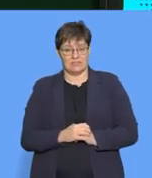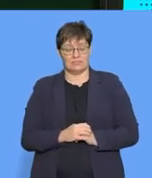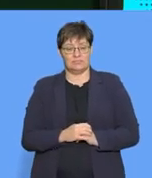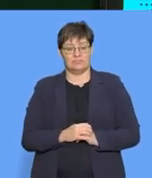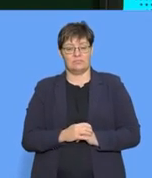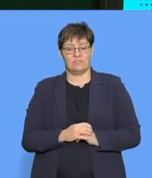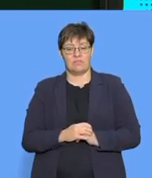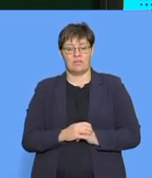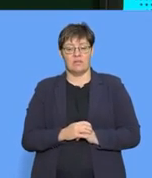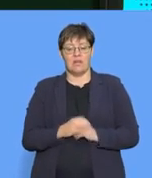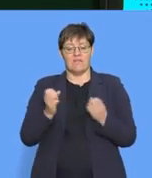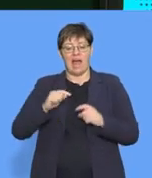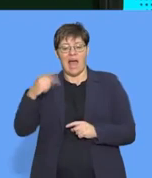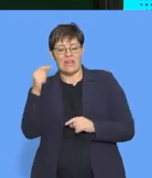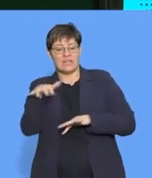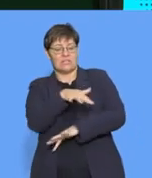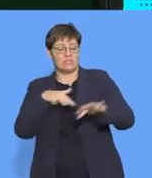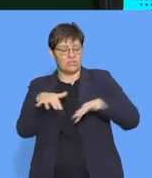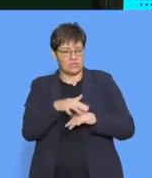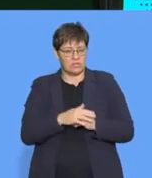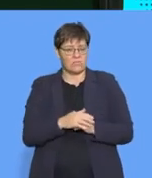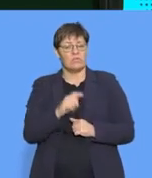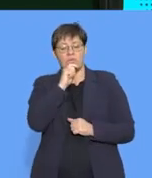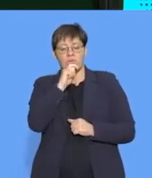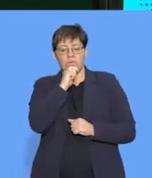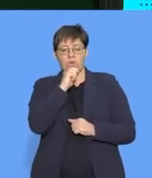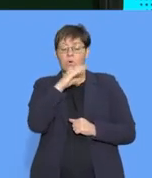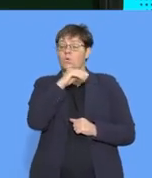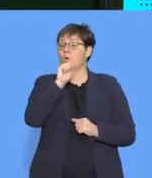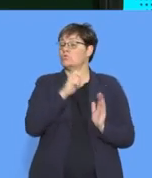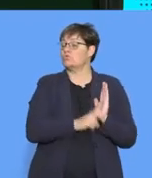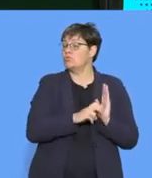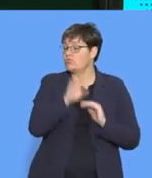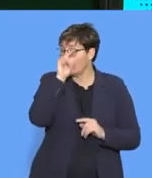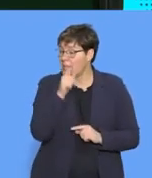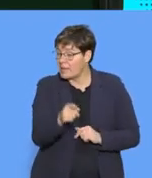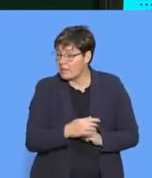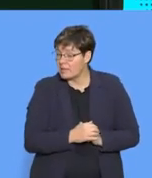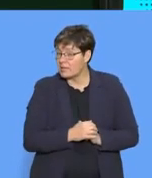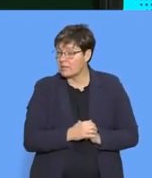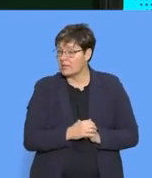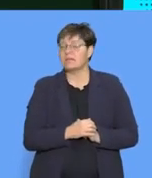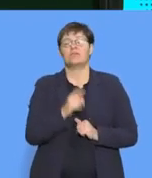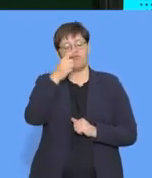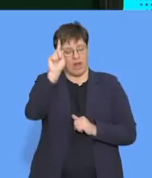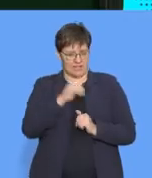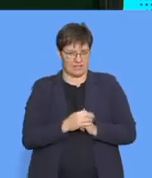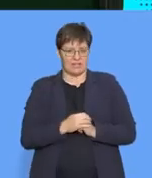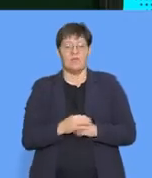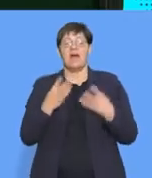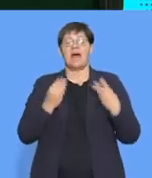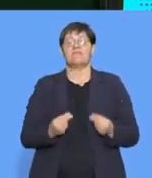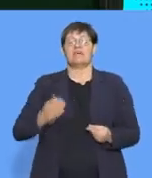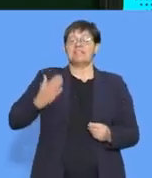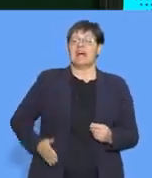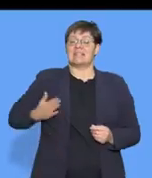So there was another situation when we used the cos rule. Can you remember what that was? Correct, when we were